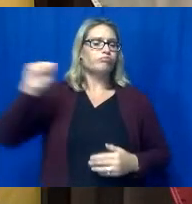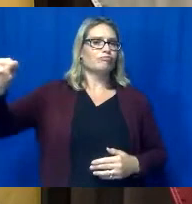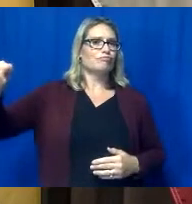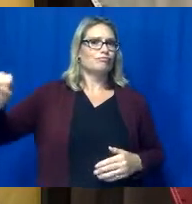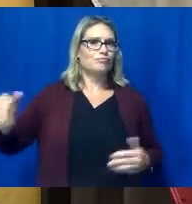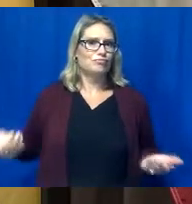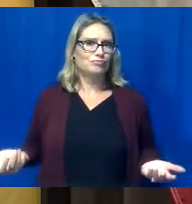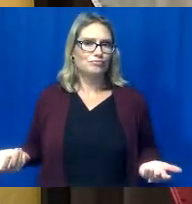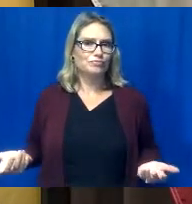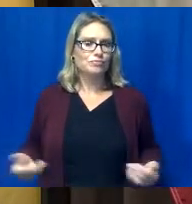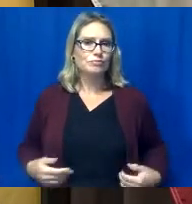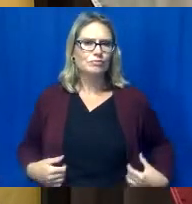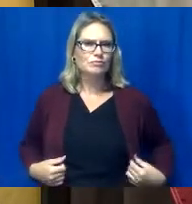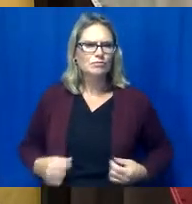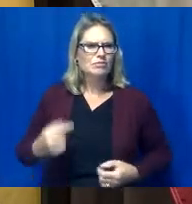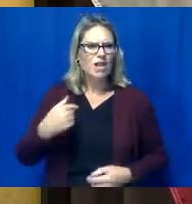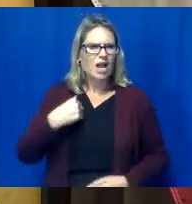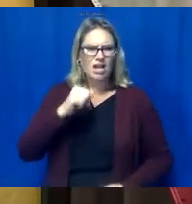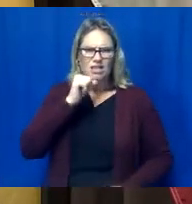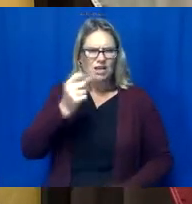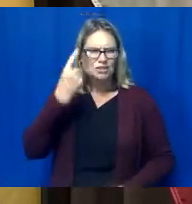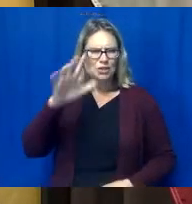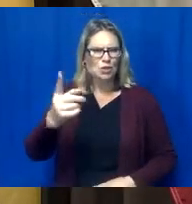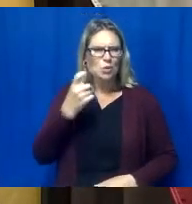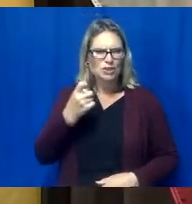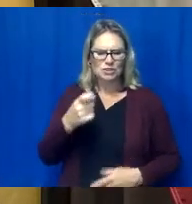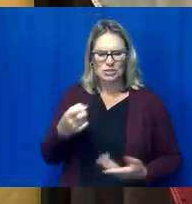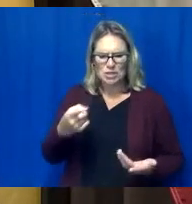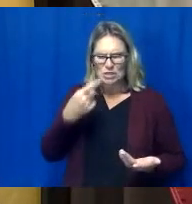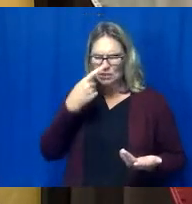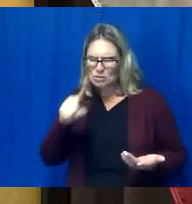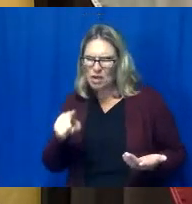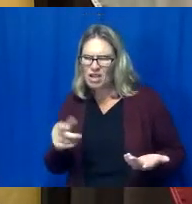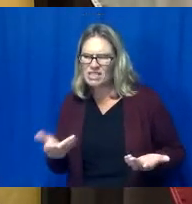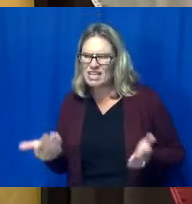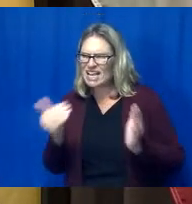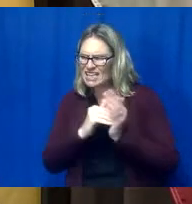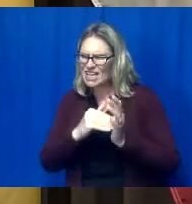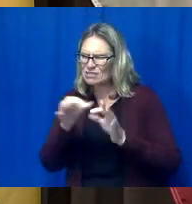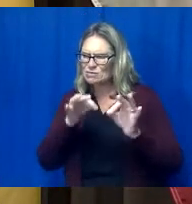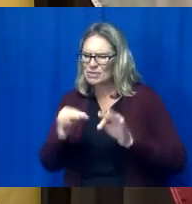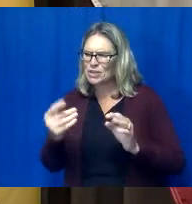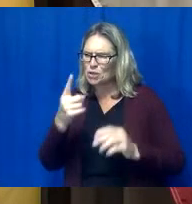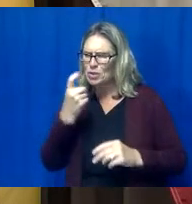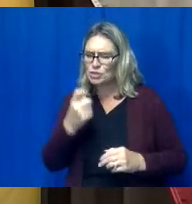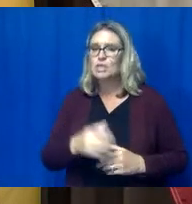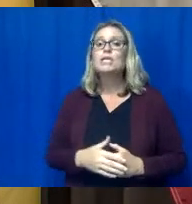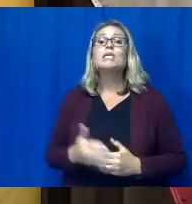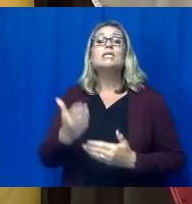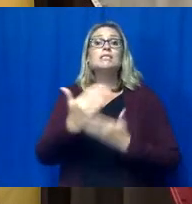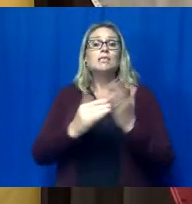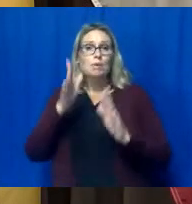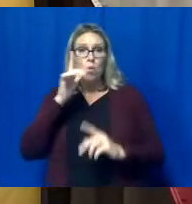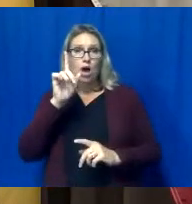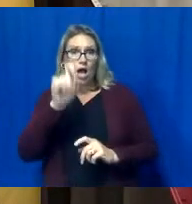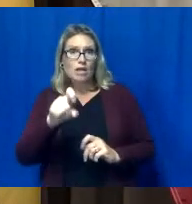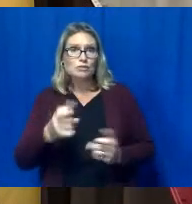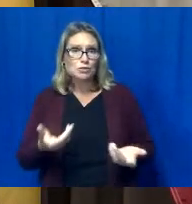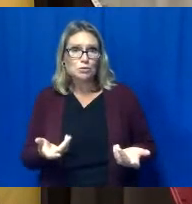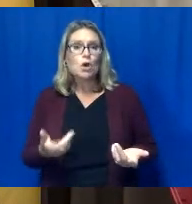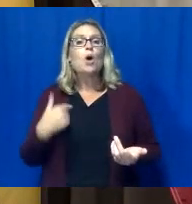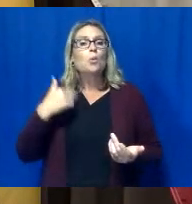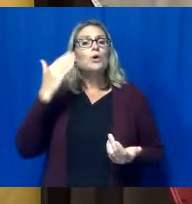I'm not sure I understand the question. Would you mind that again, please? Yes, a few people asked you know, we knew this about the